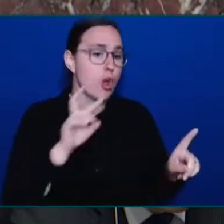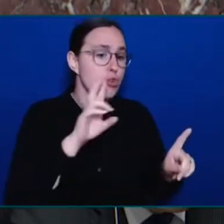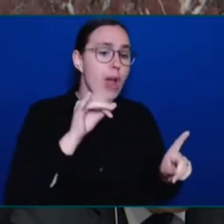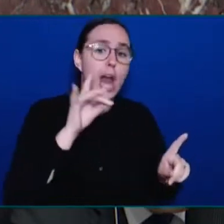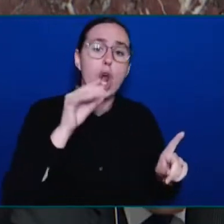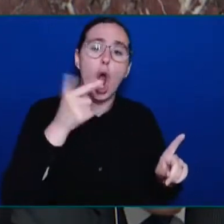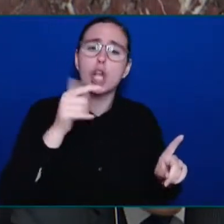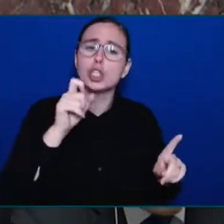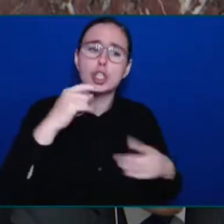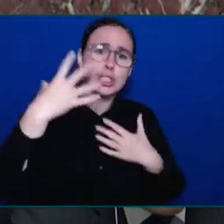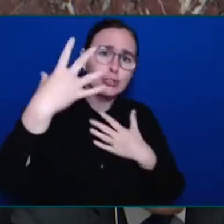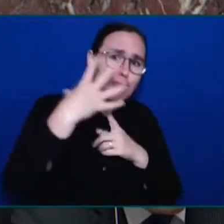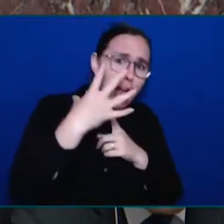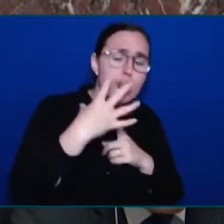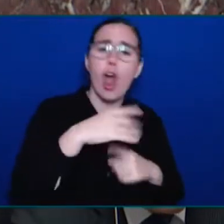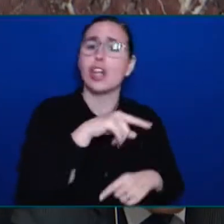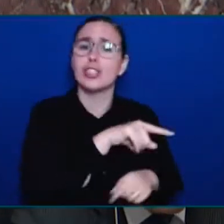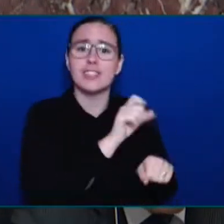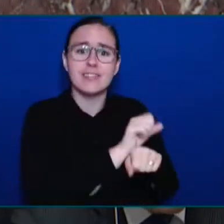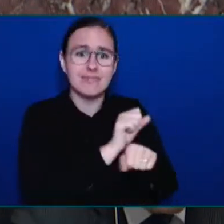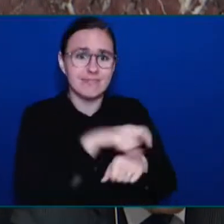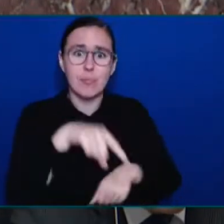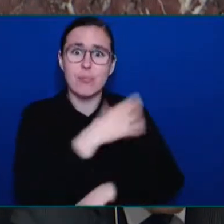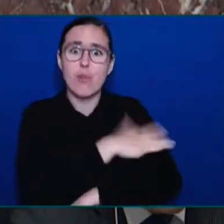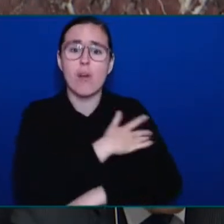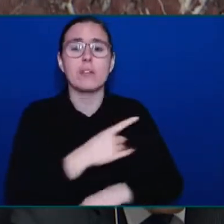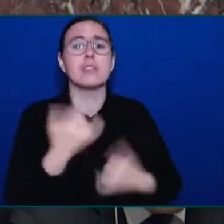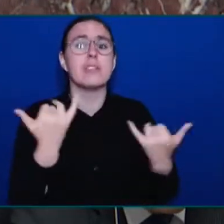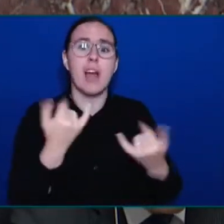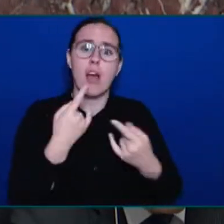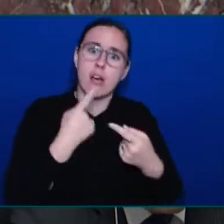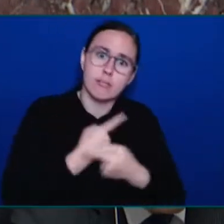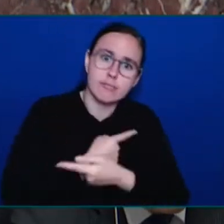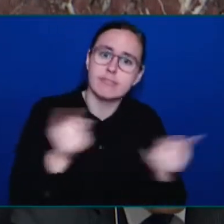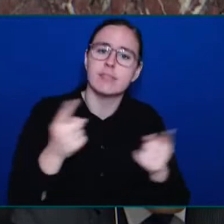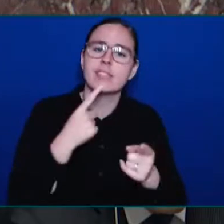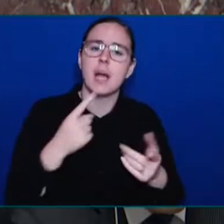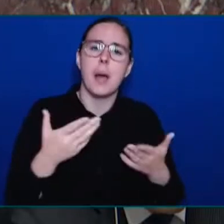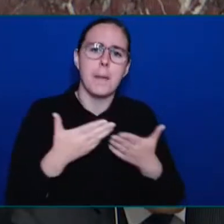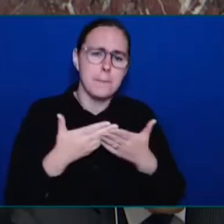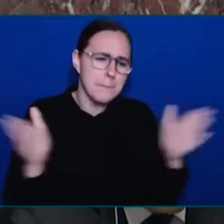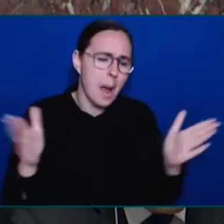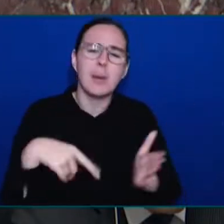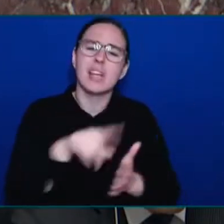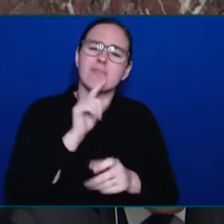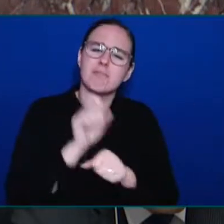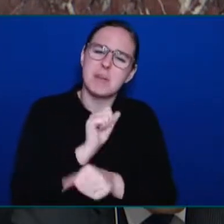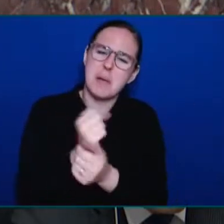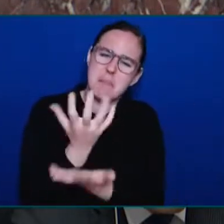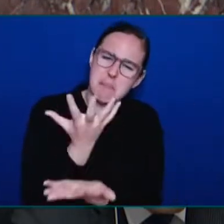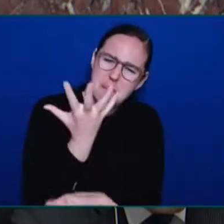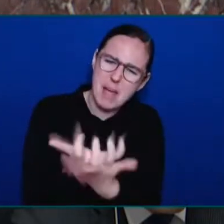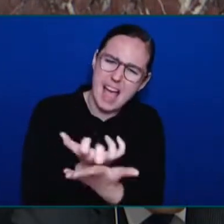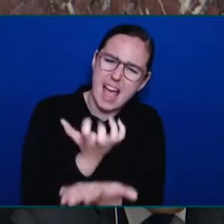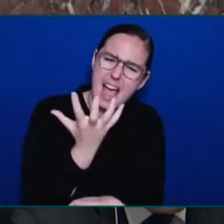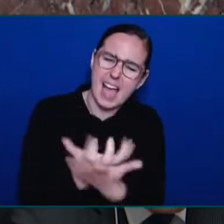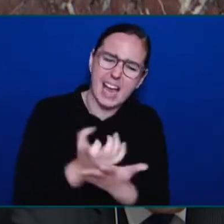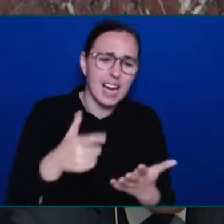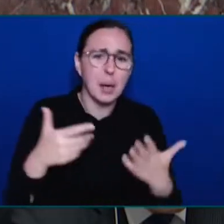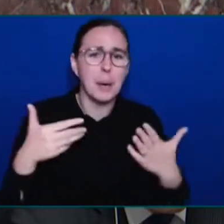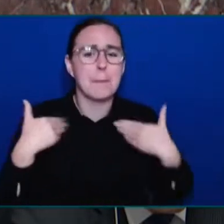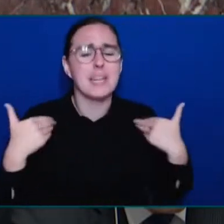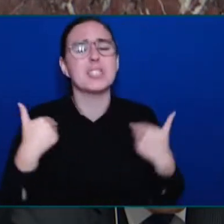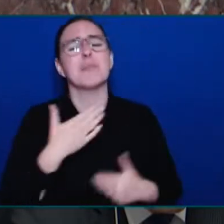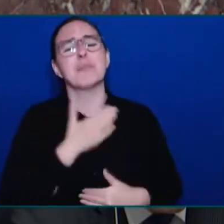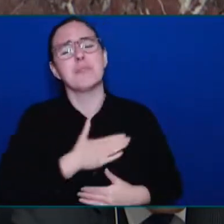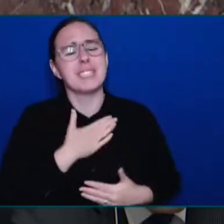to publicly beg for this minister to meet with them and to do something. They warned the minister that